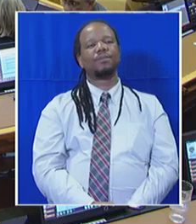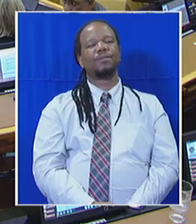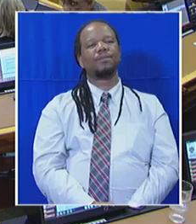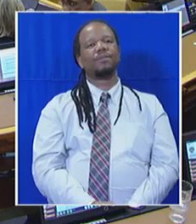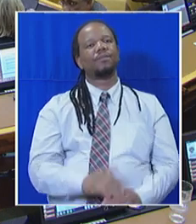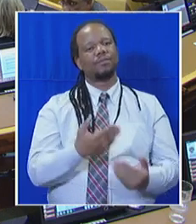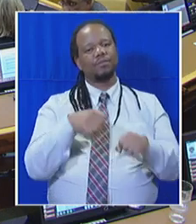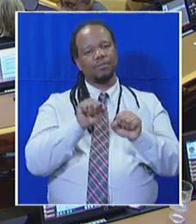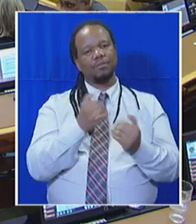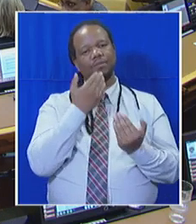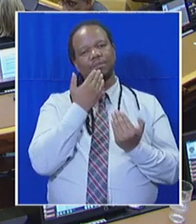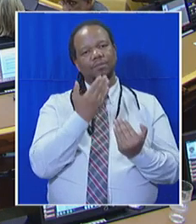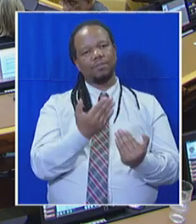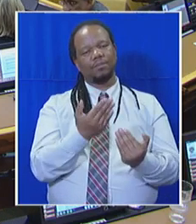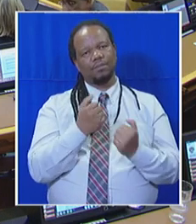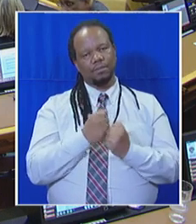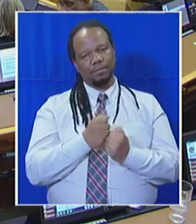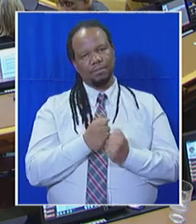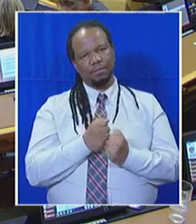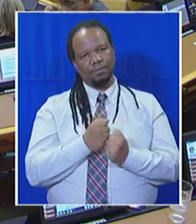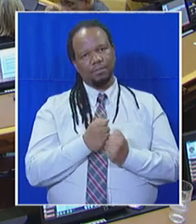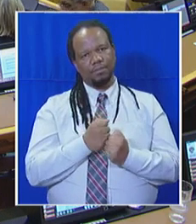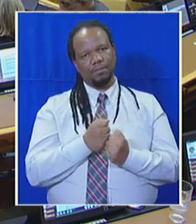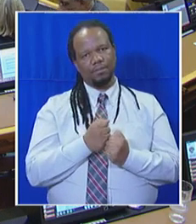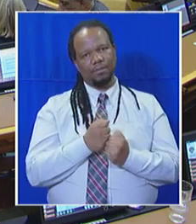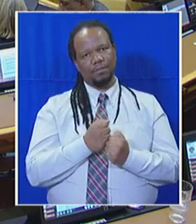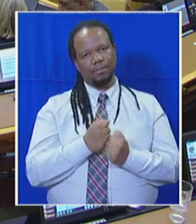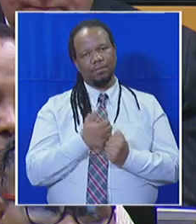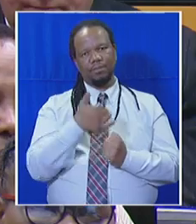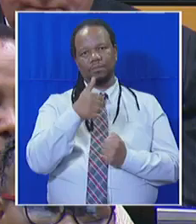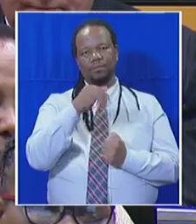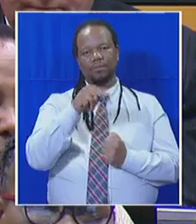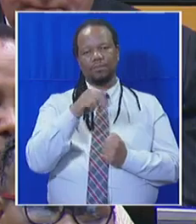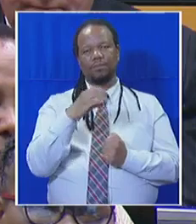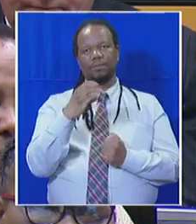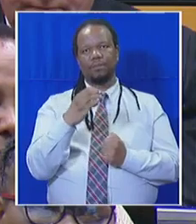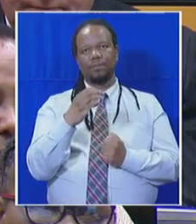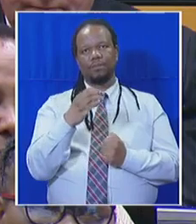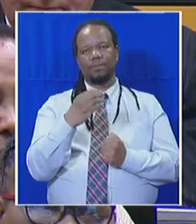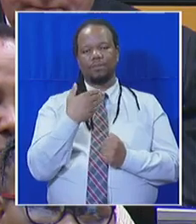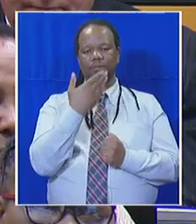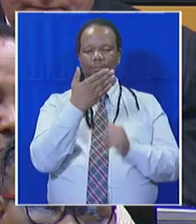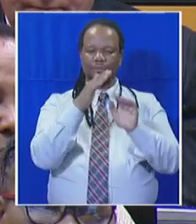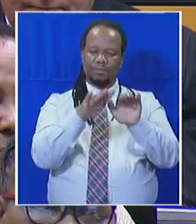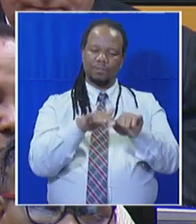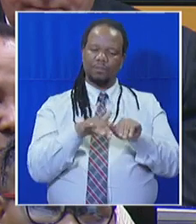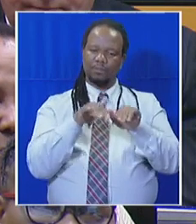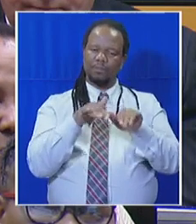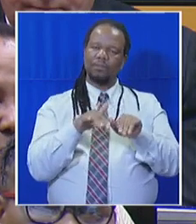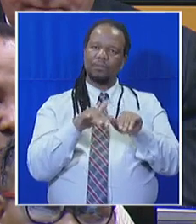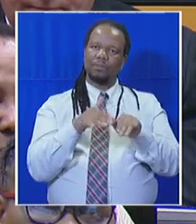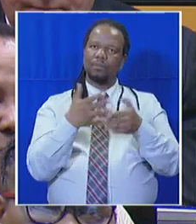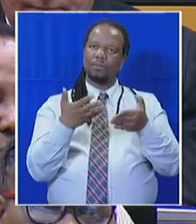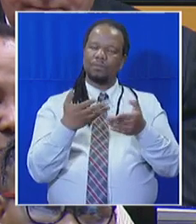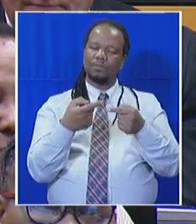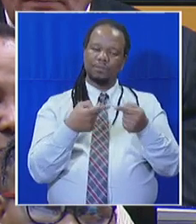Thank you, Chair. I hereby move on behalf of the ANC that in its next sitting, the House